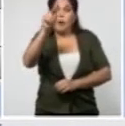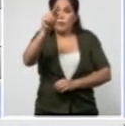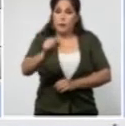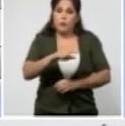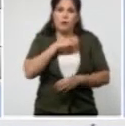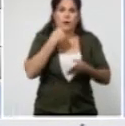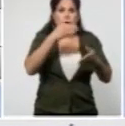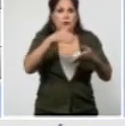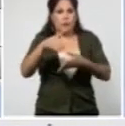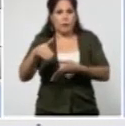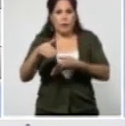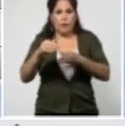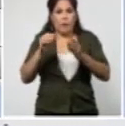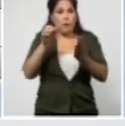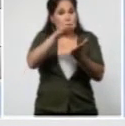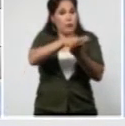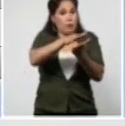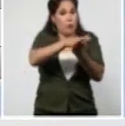unfortunately,